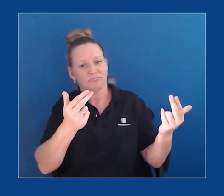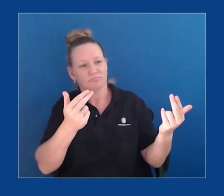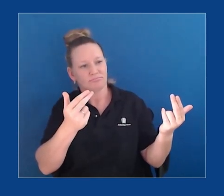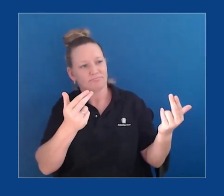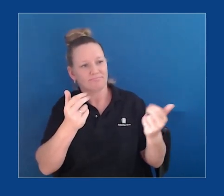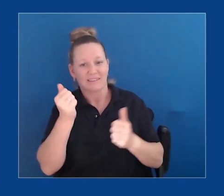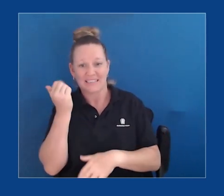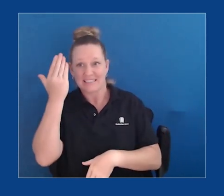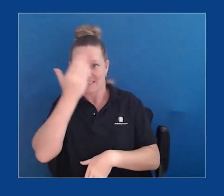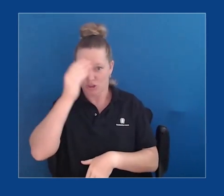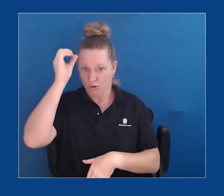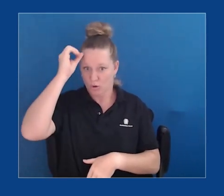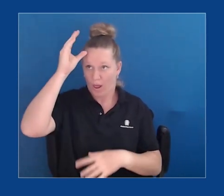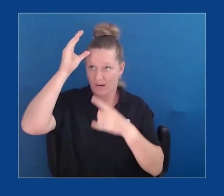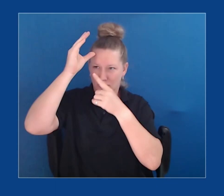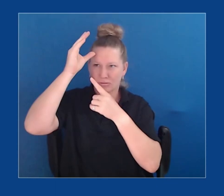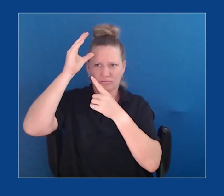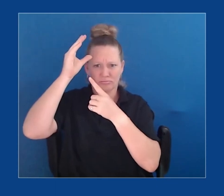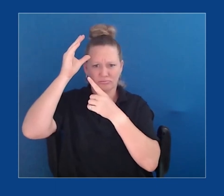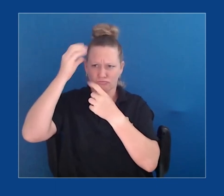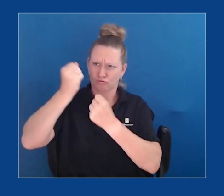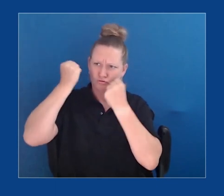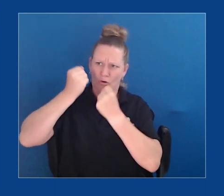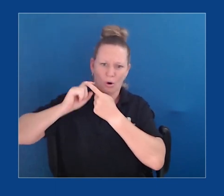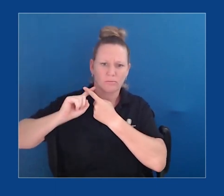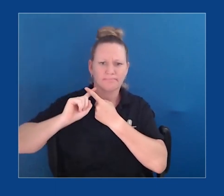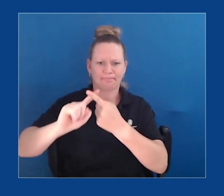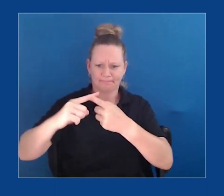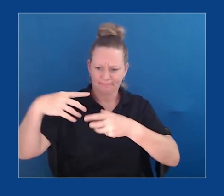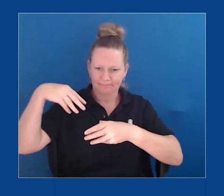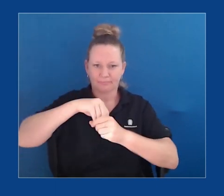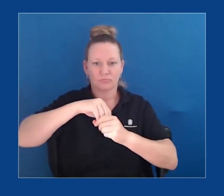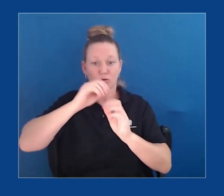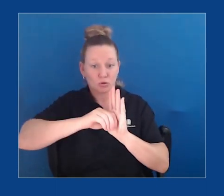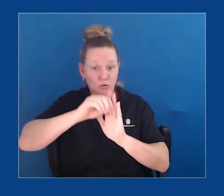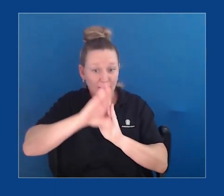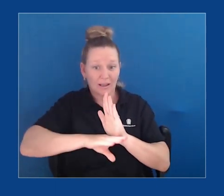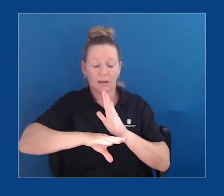knowledges to be remaining strong in our curriculum, in our